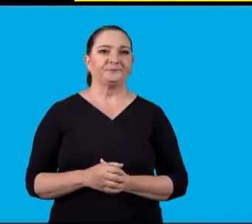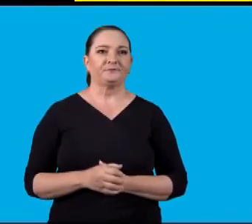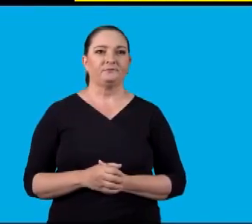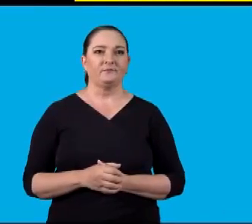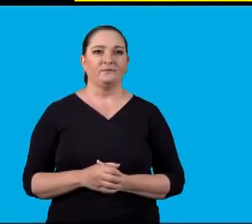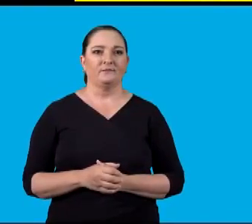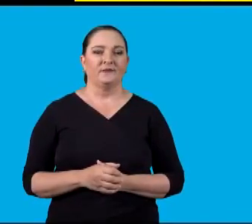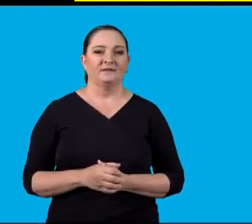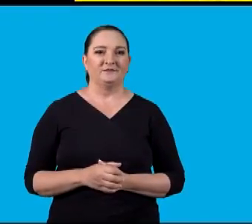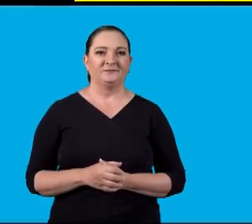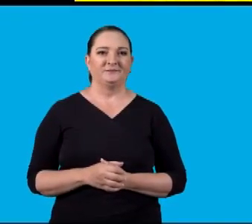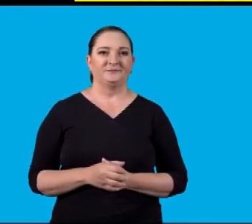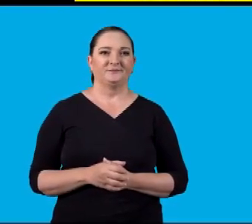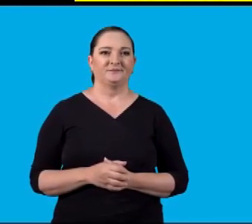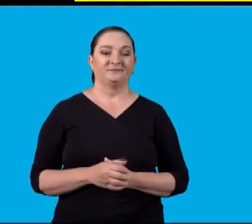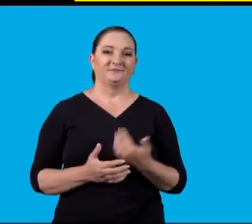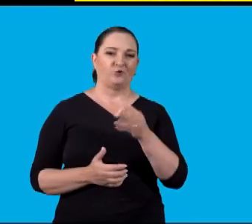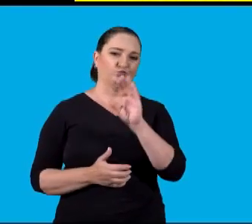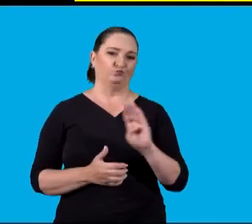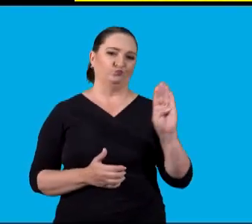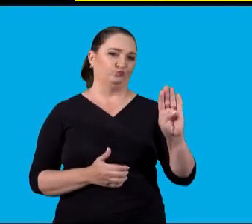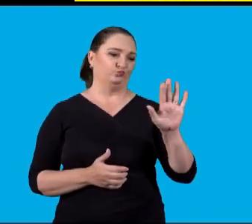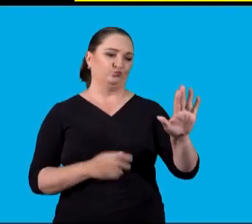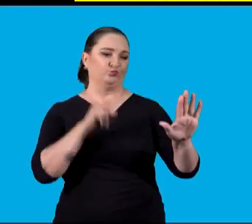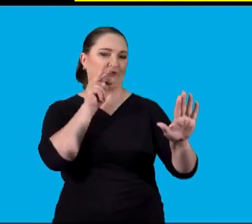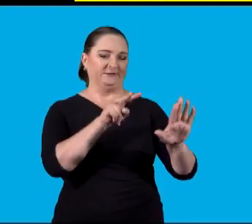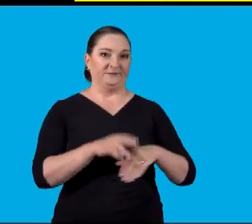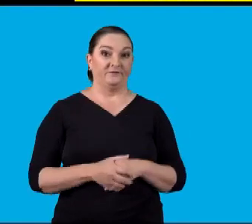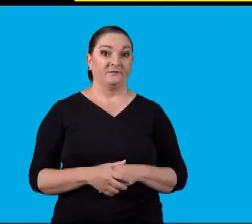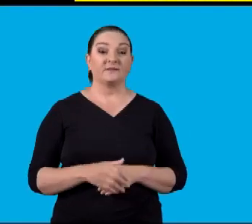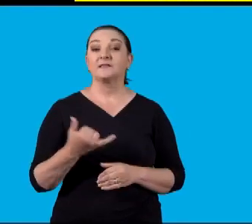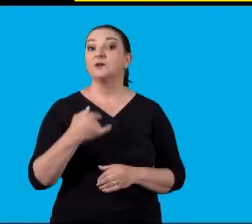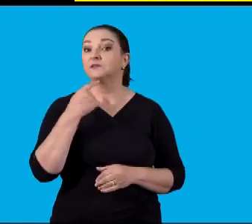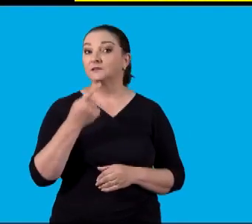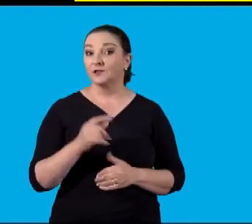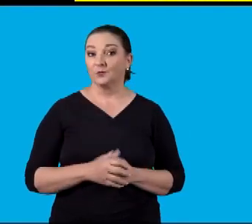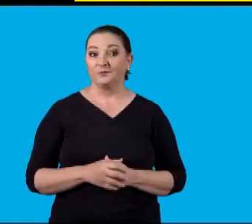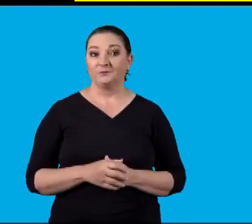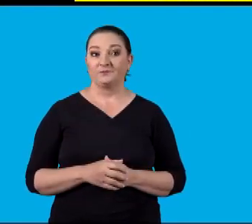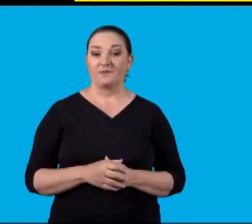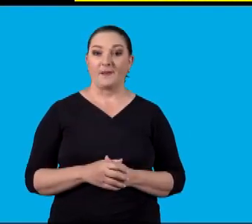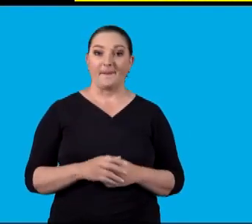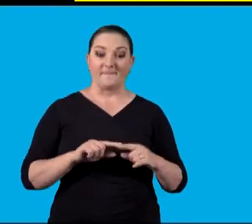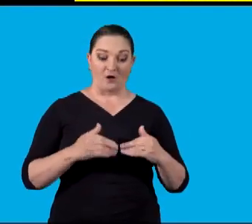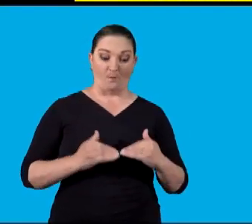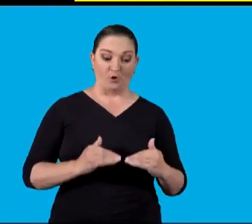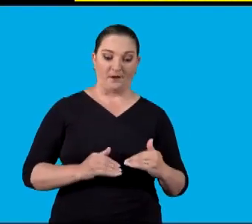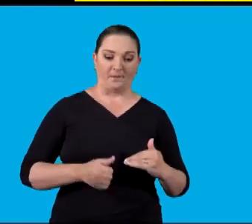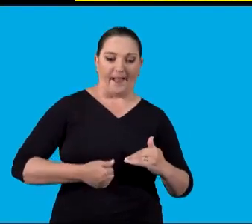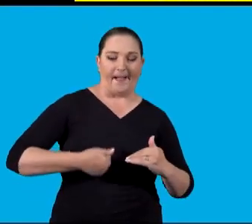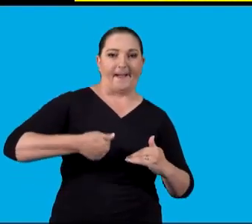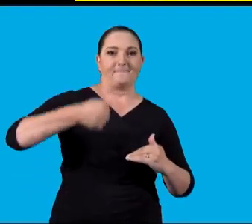Okay, let's move our calculator here on the side. What do we say now? We're going to do the bottom-up